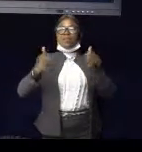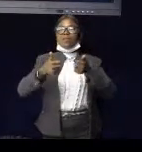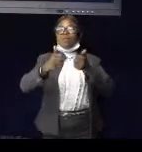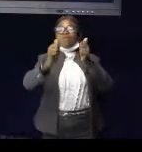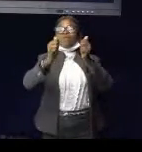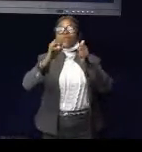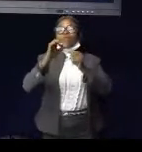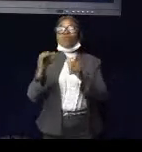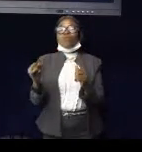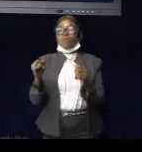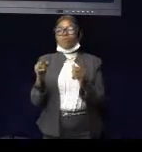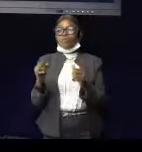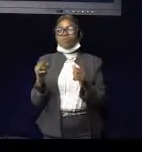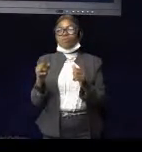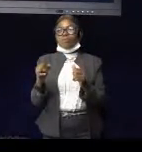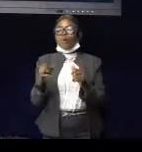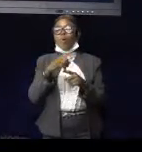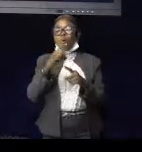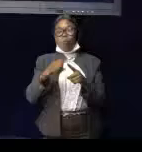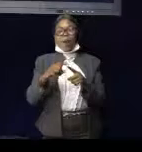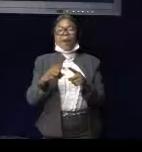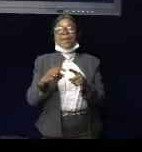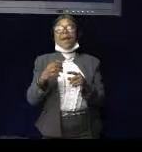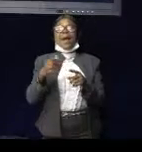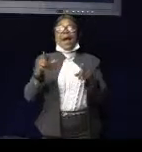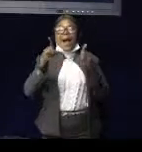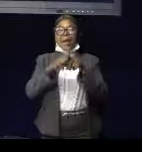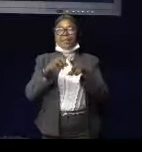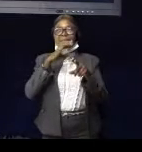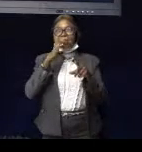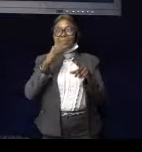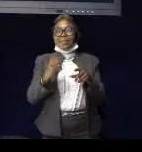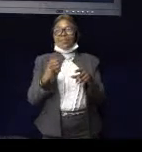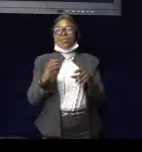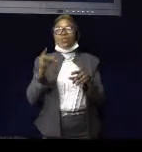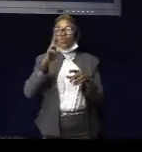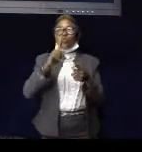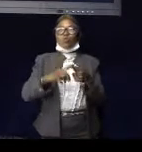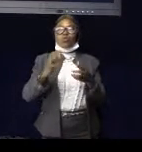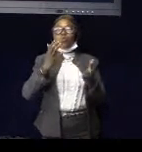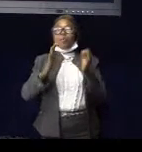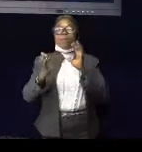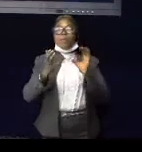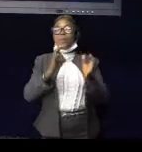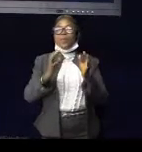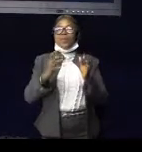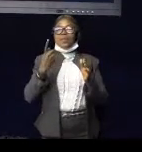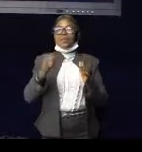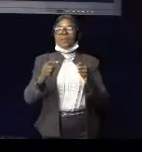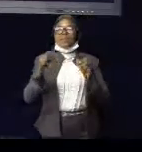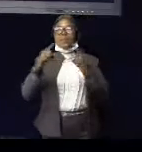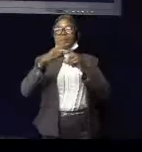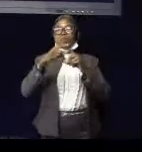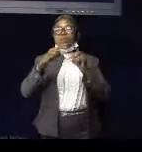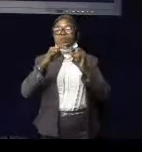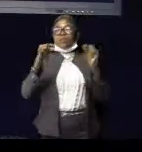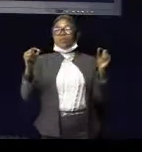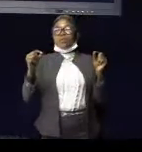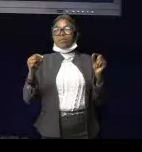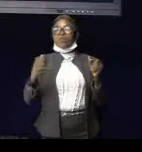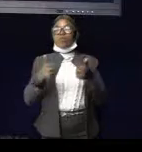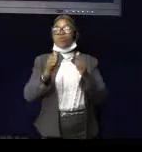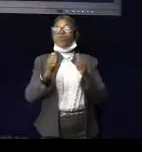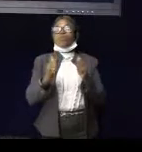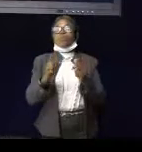things, as, beautiful as. When as is used to compare things, the positive degree follows. For